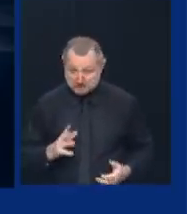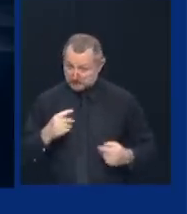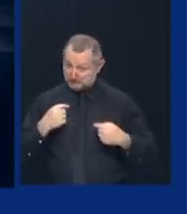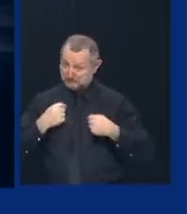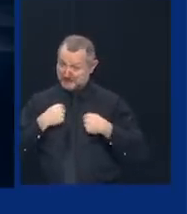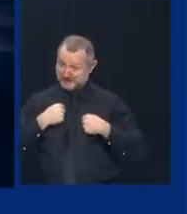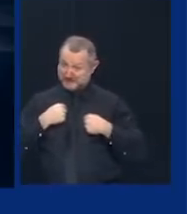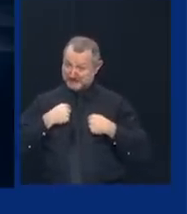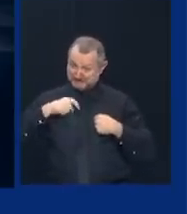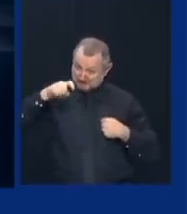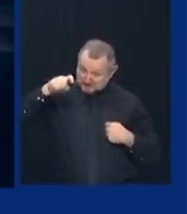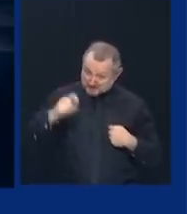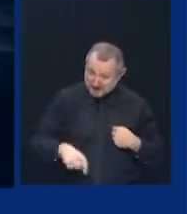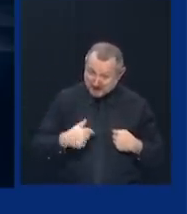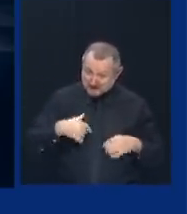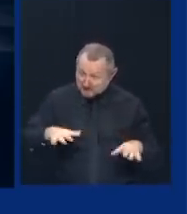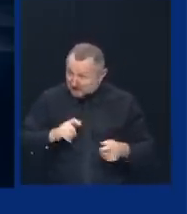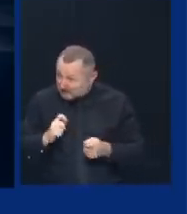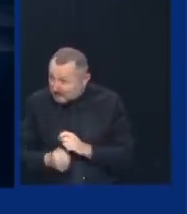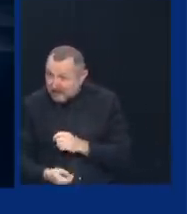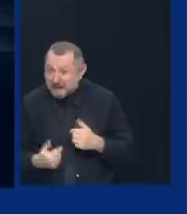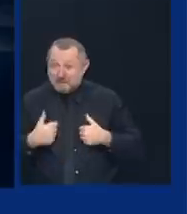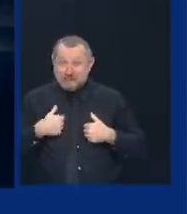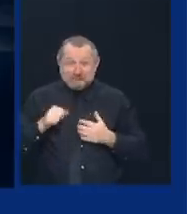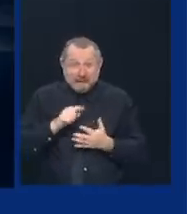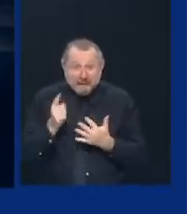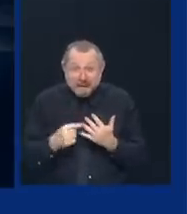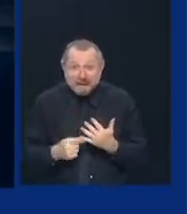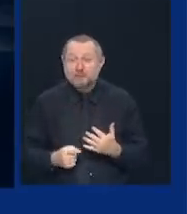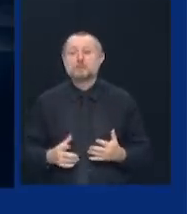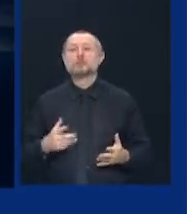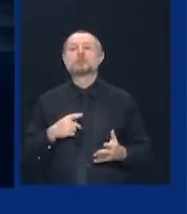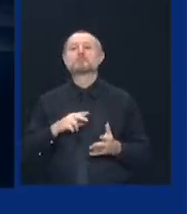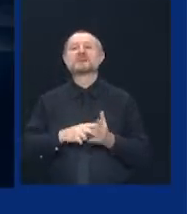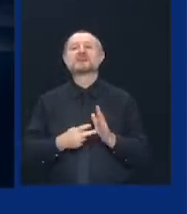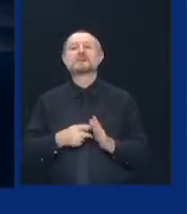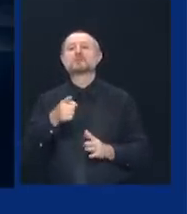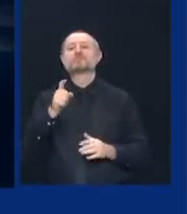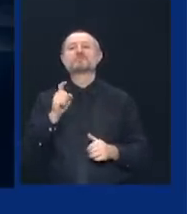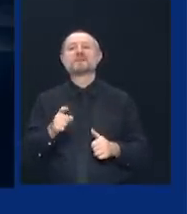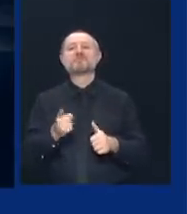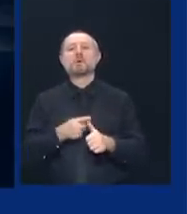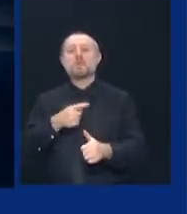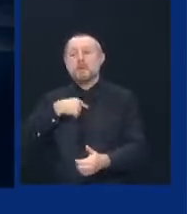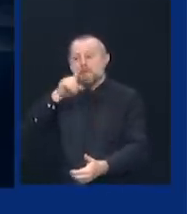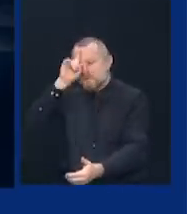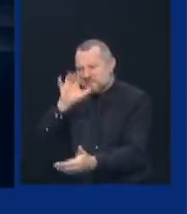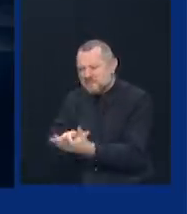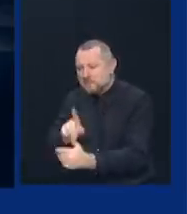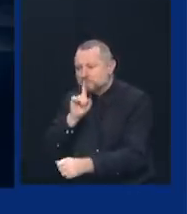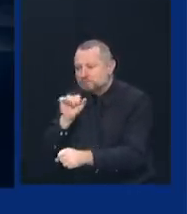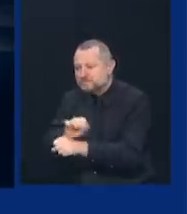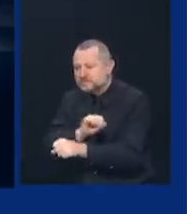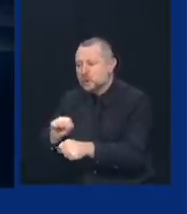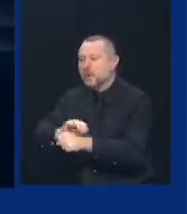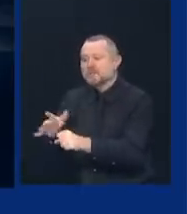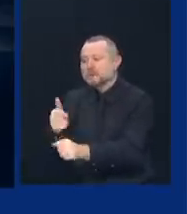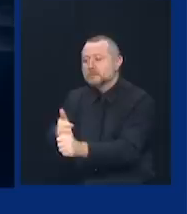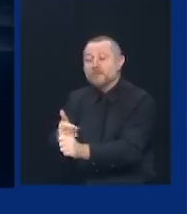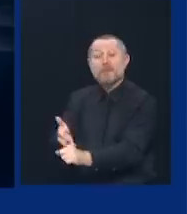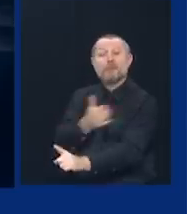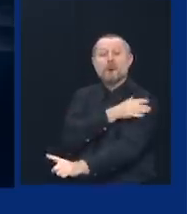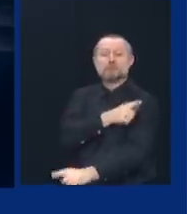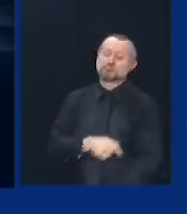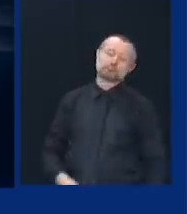in behavior, I have to believe this is real. And it wasn't real, because